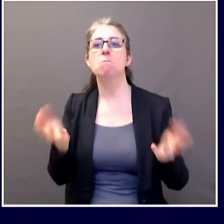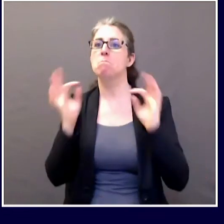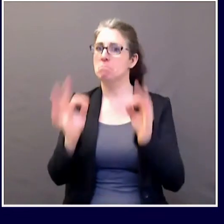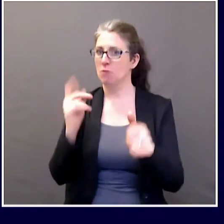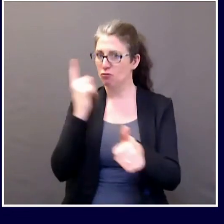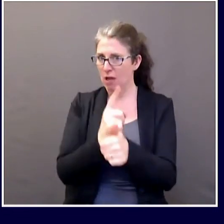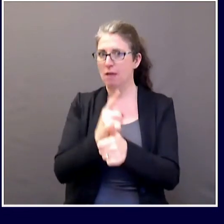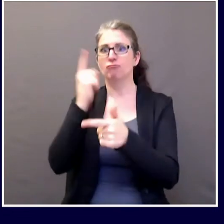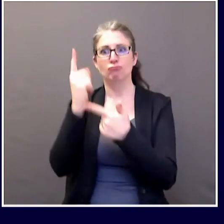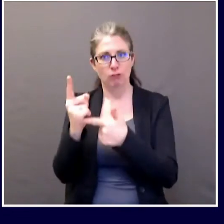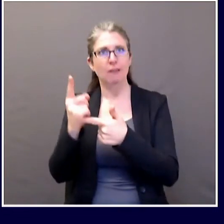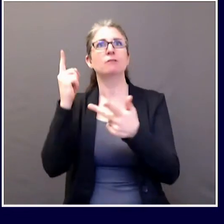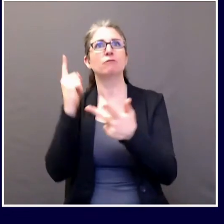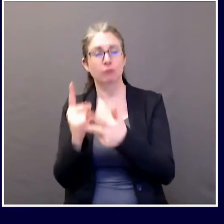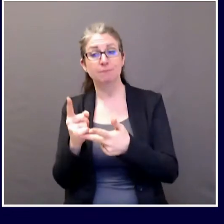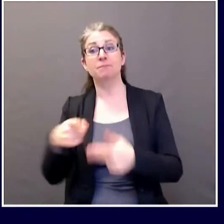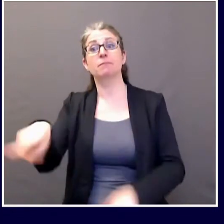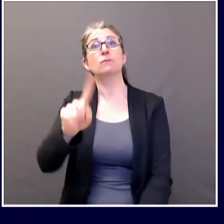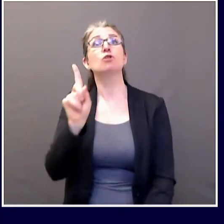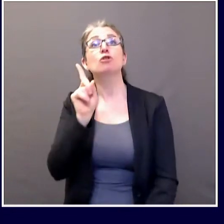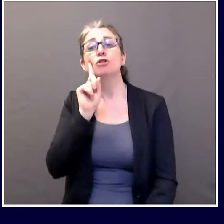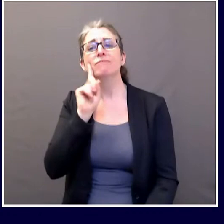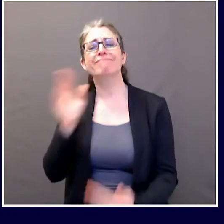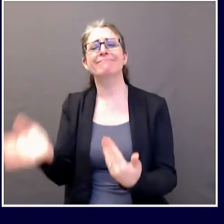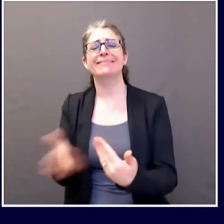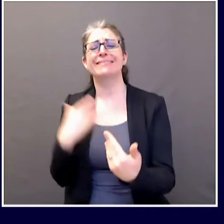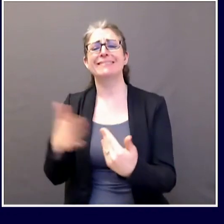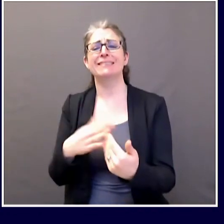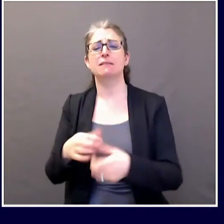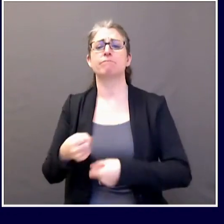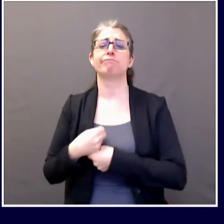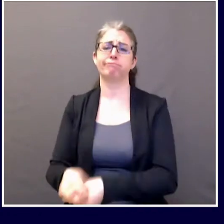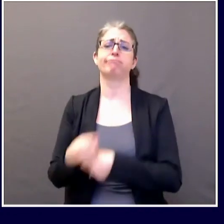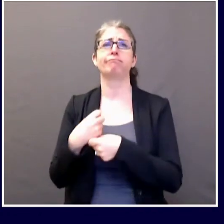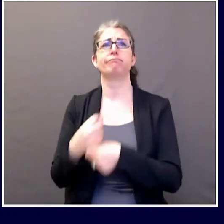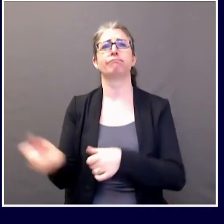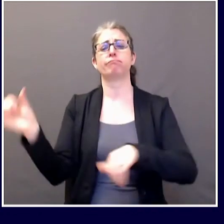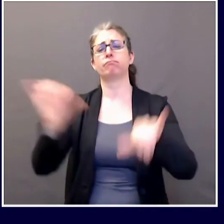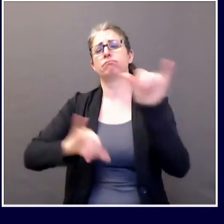scale. Indeed, the manufacturer has indicated that there may be